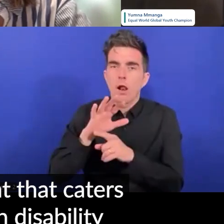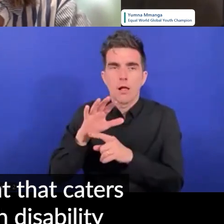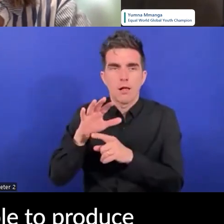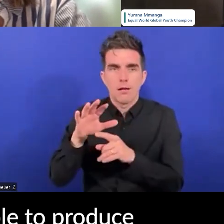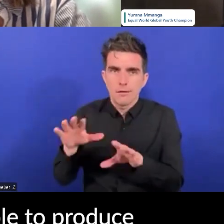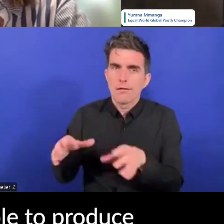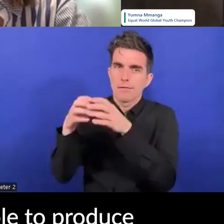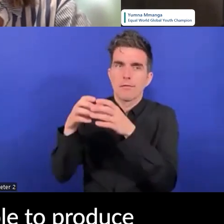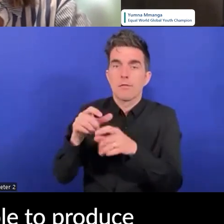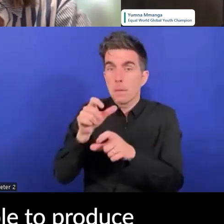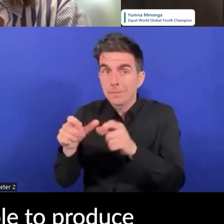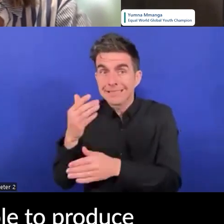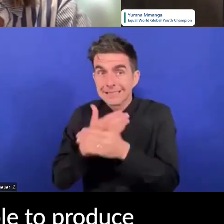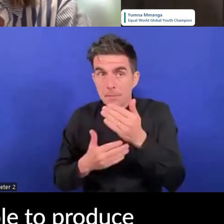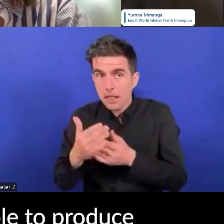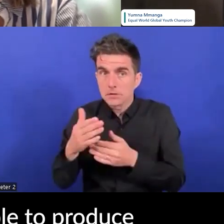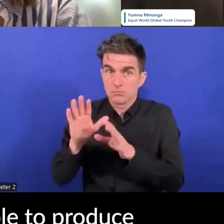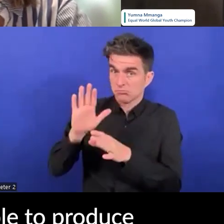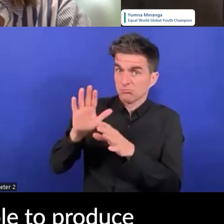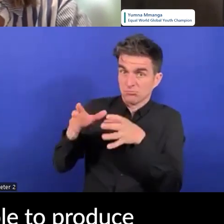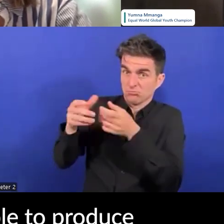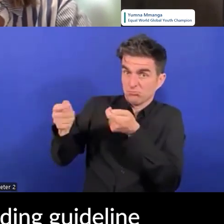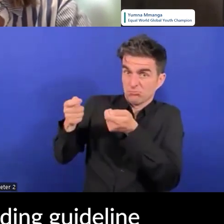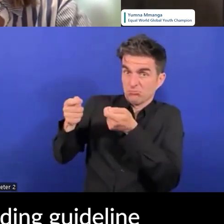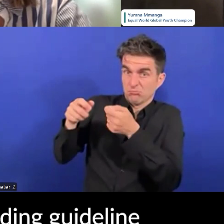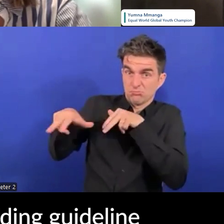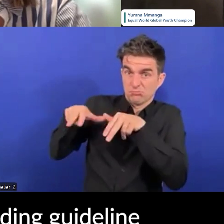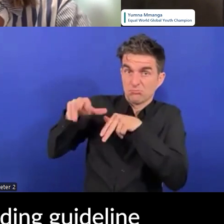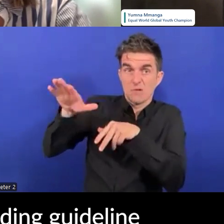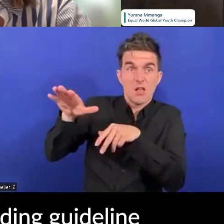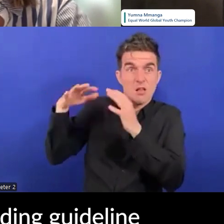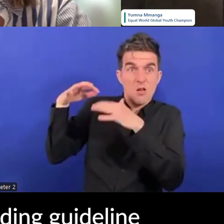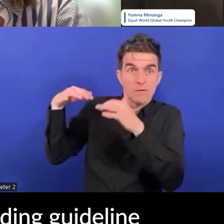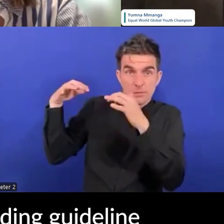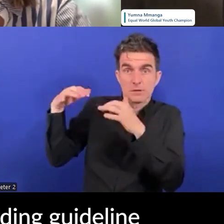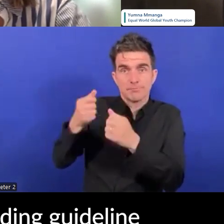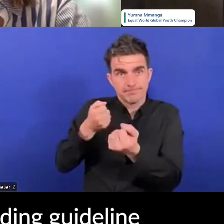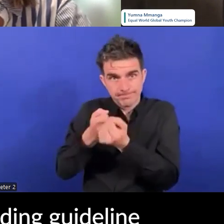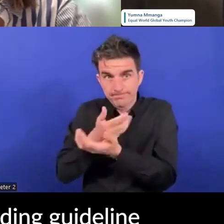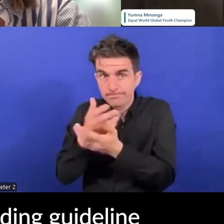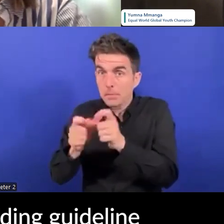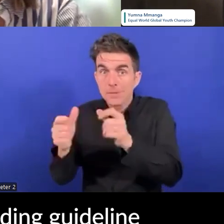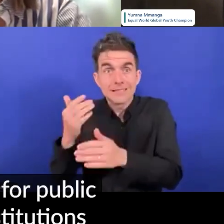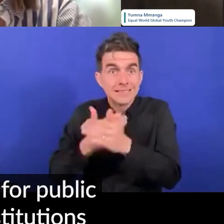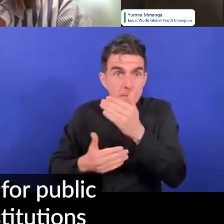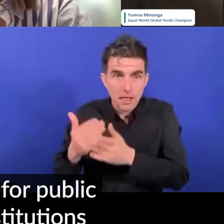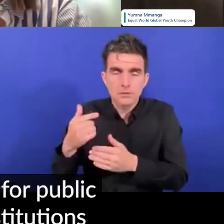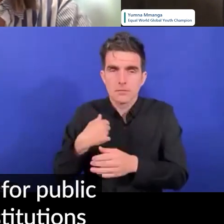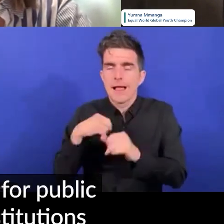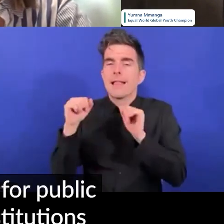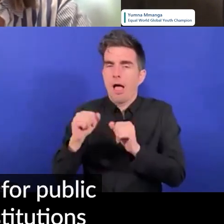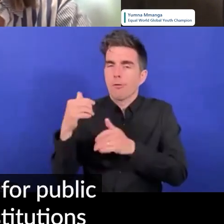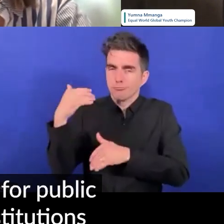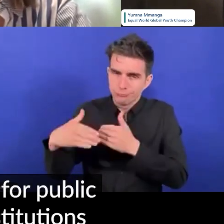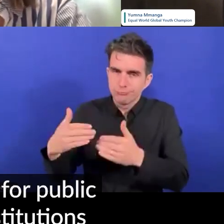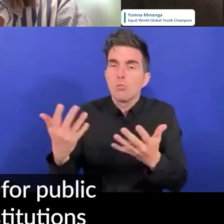with disability in Nigeria, been able to produce an accessibility building guideline that mandates